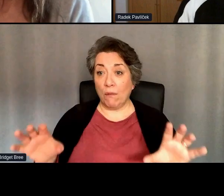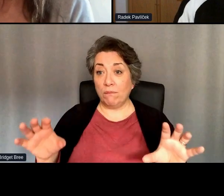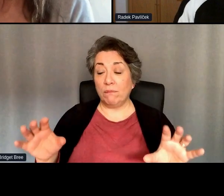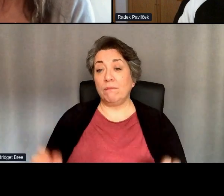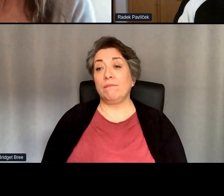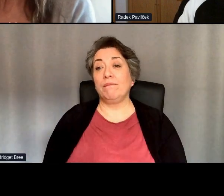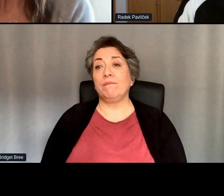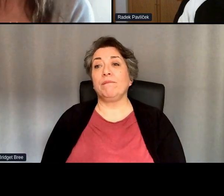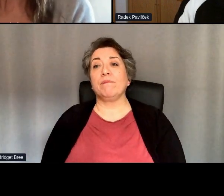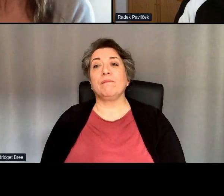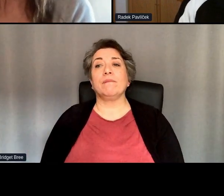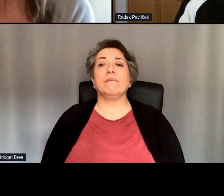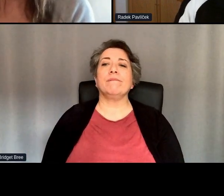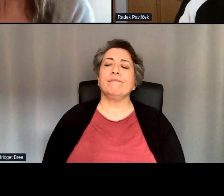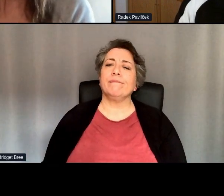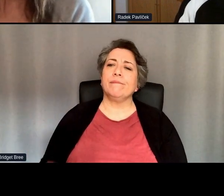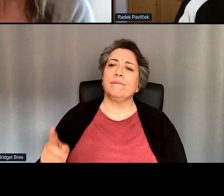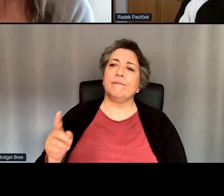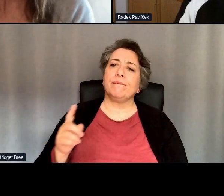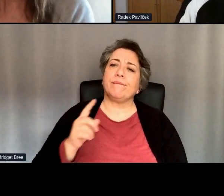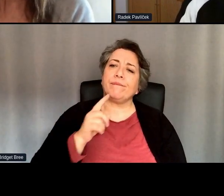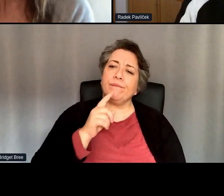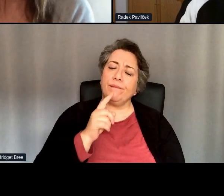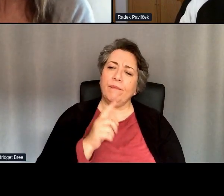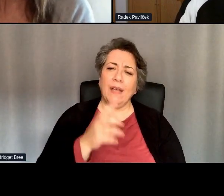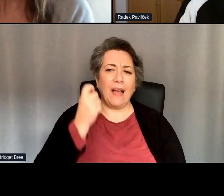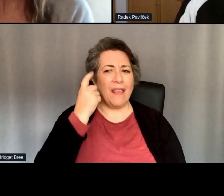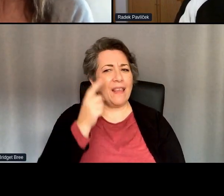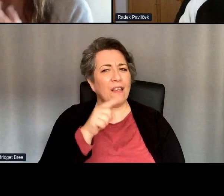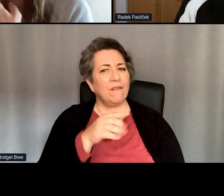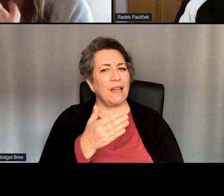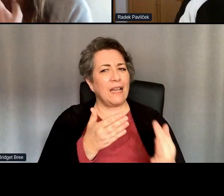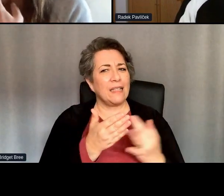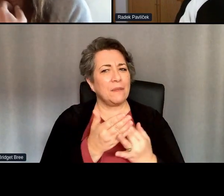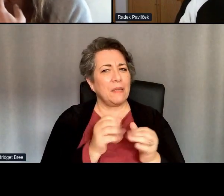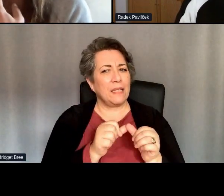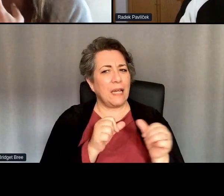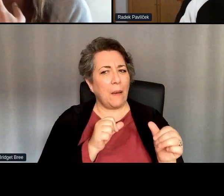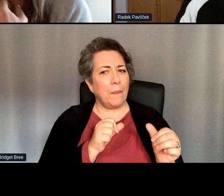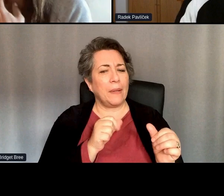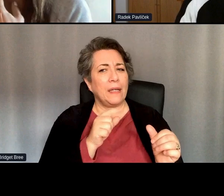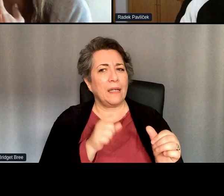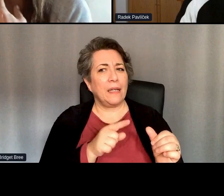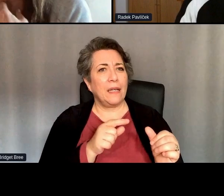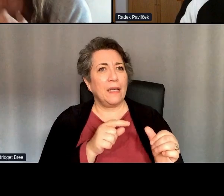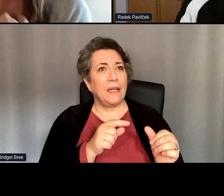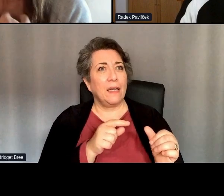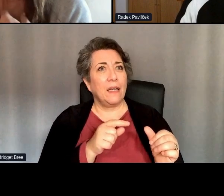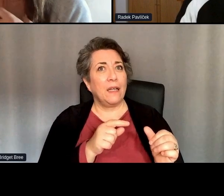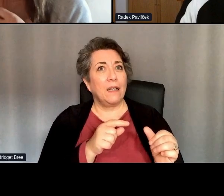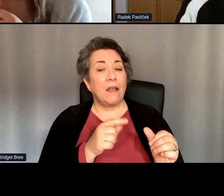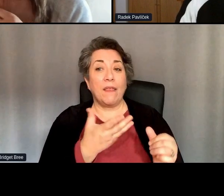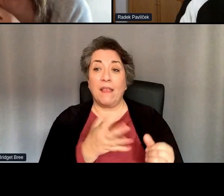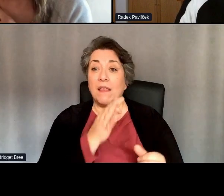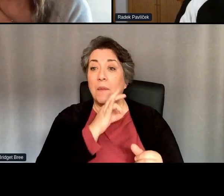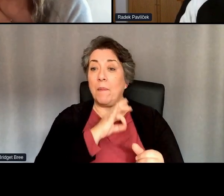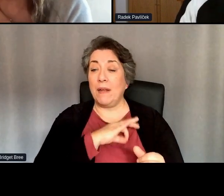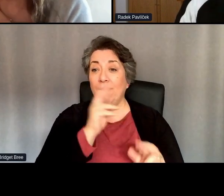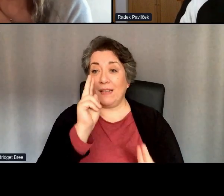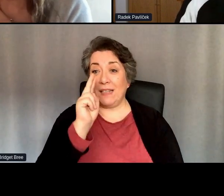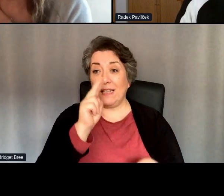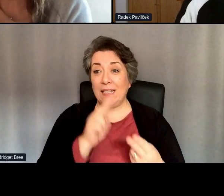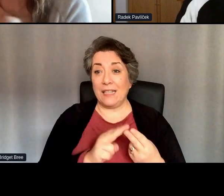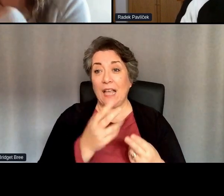I think if your company is a specific specialist on accessibility, then the biggest benefit you have are the discounts and the learning resources for